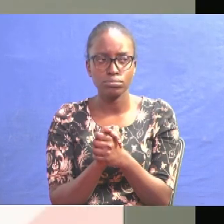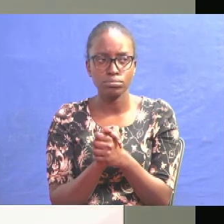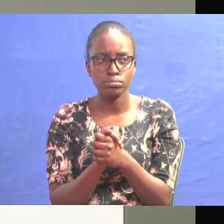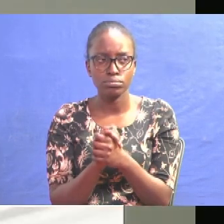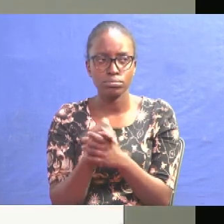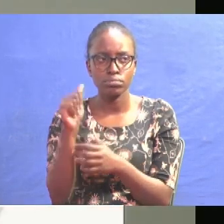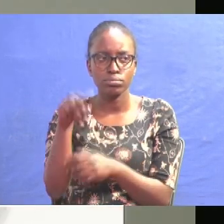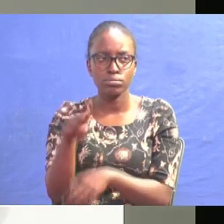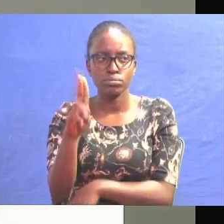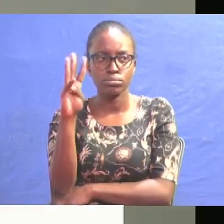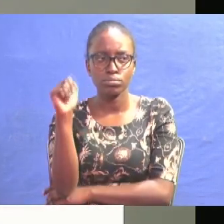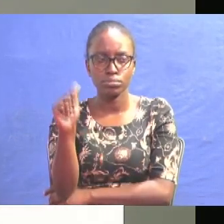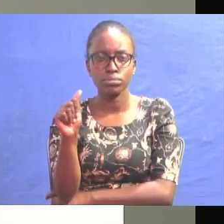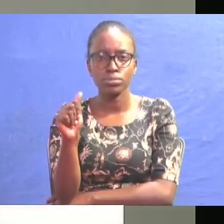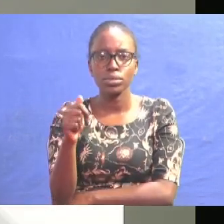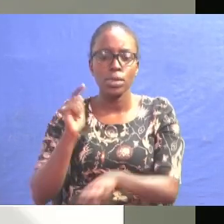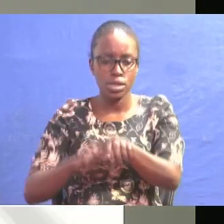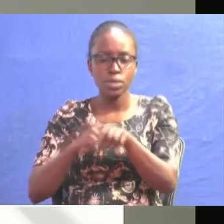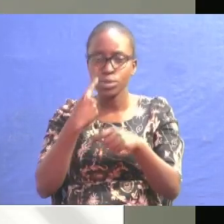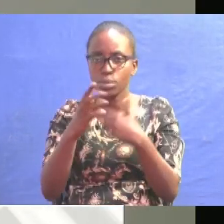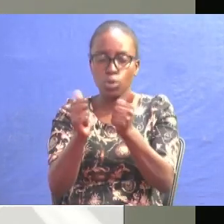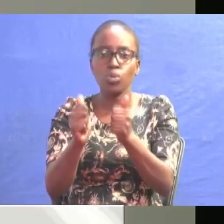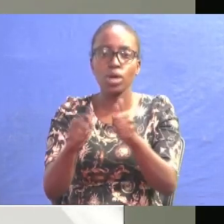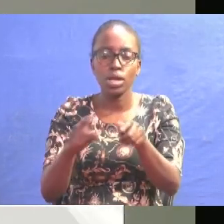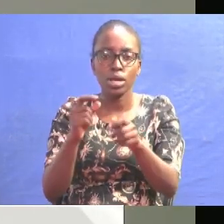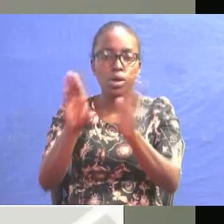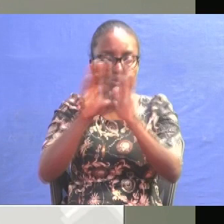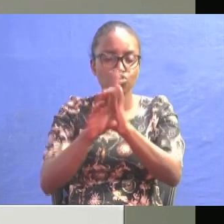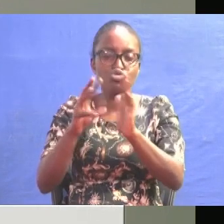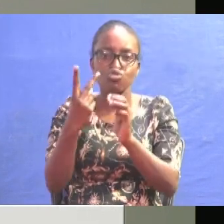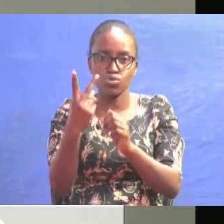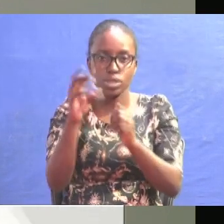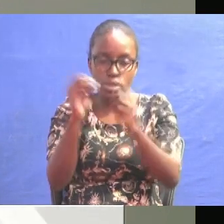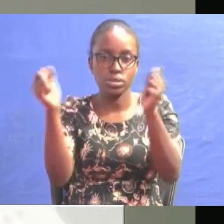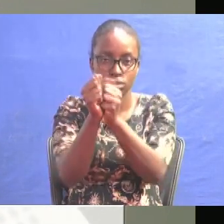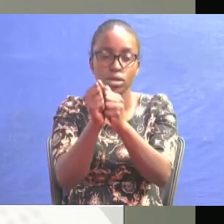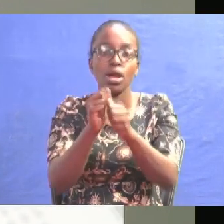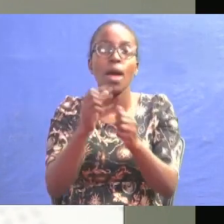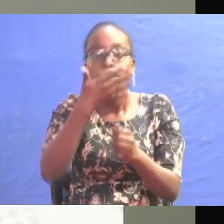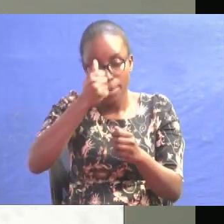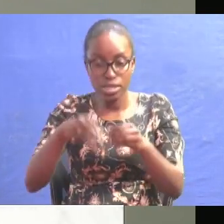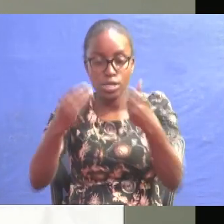Auma, when actually I started to say the Constitution 2010 has given us the best thing that